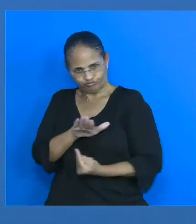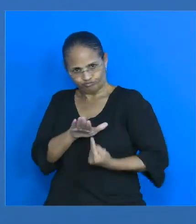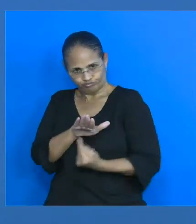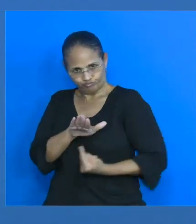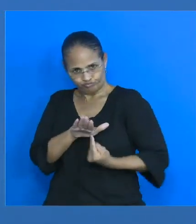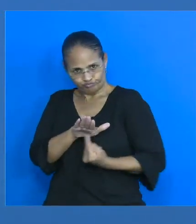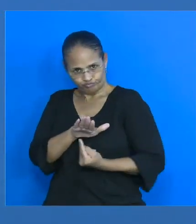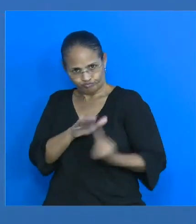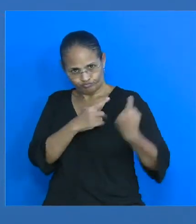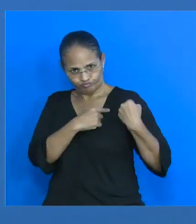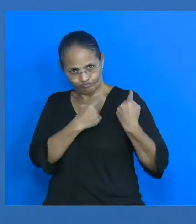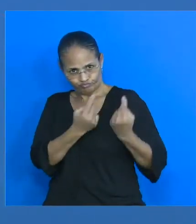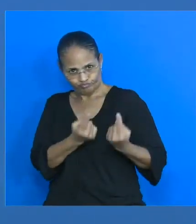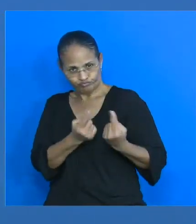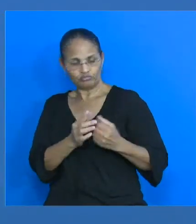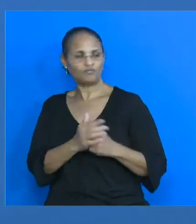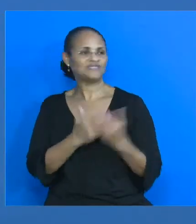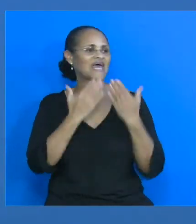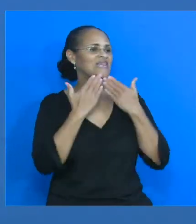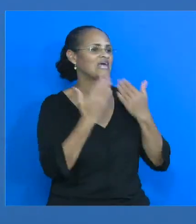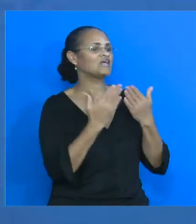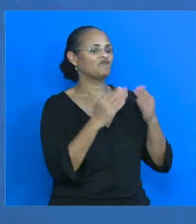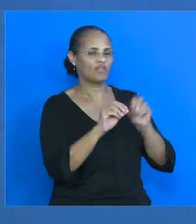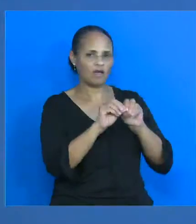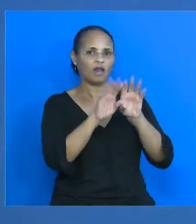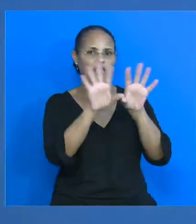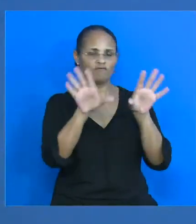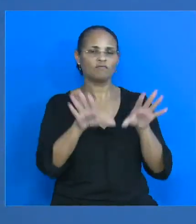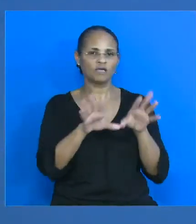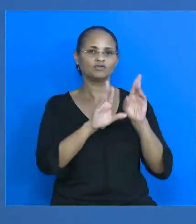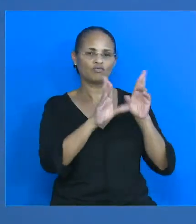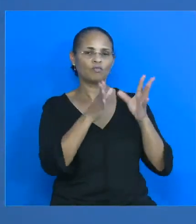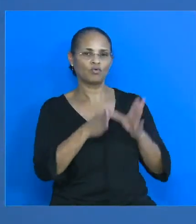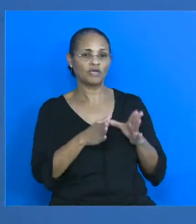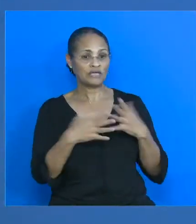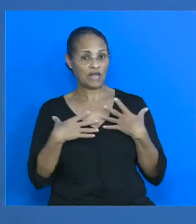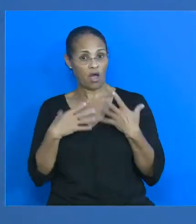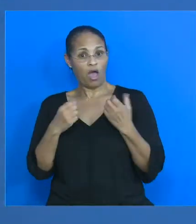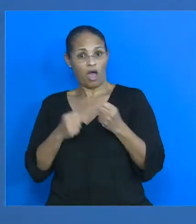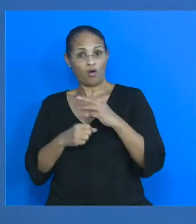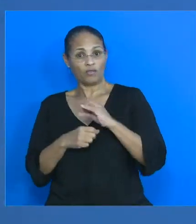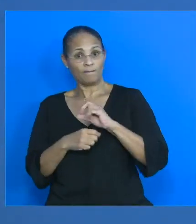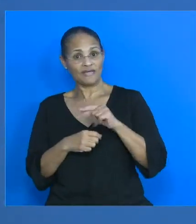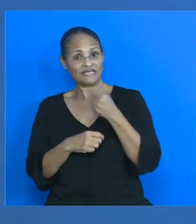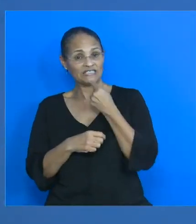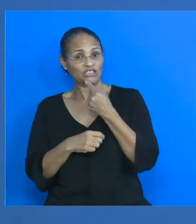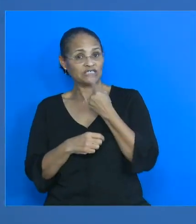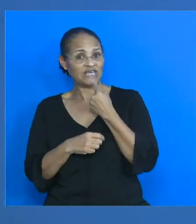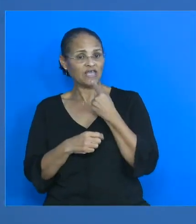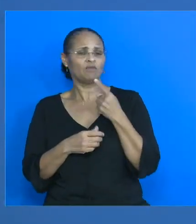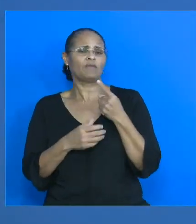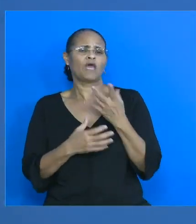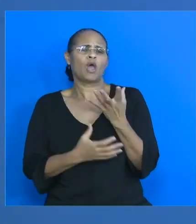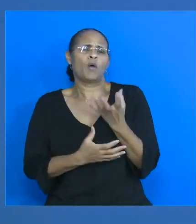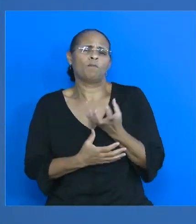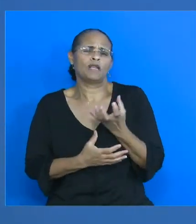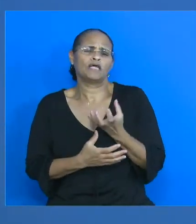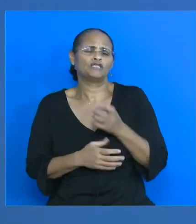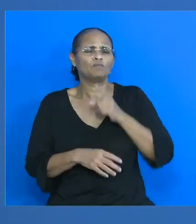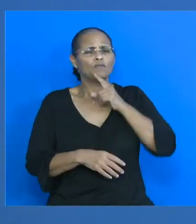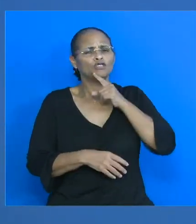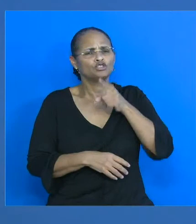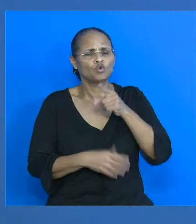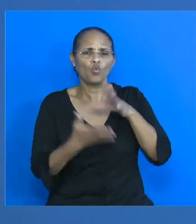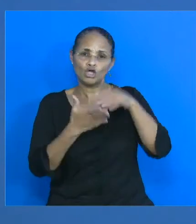believe. Okay, thank you for that clarification. Health Minister, yesterday you made the plea for schools to make sure